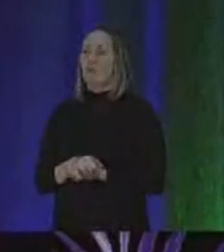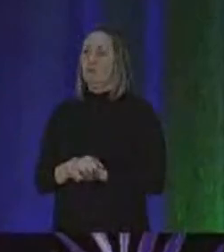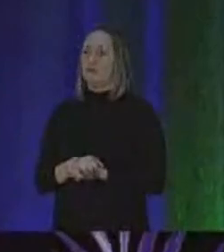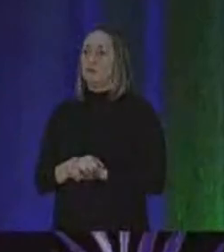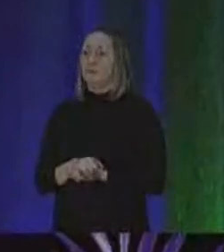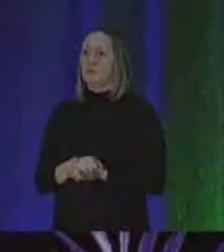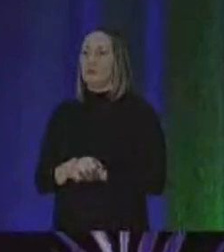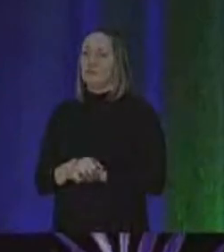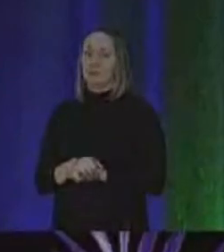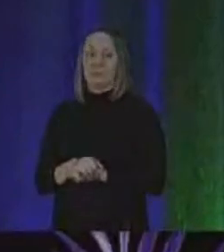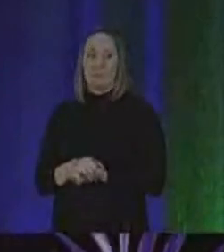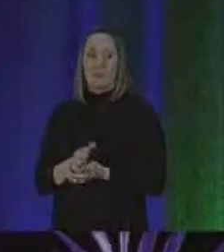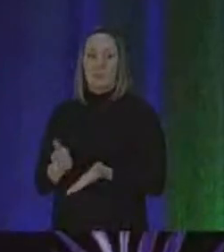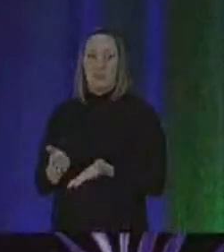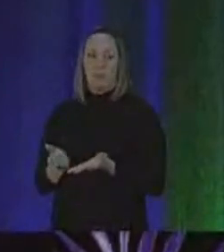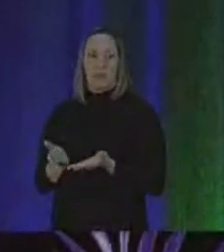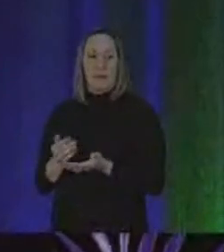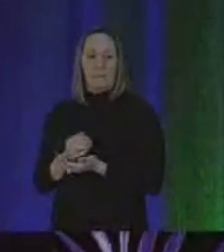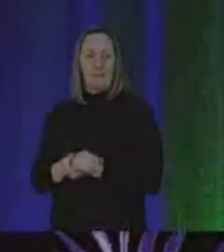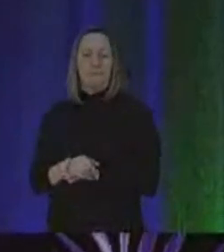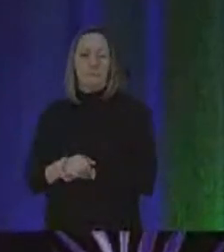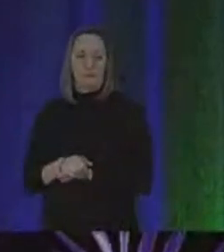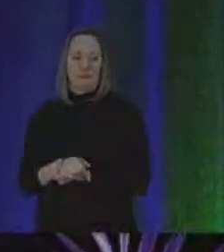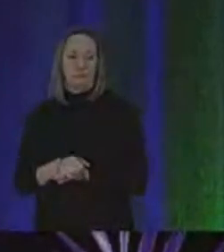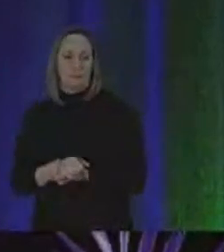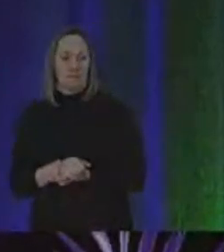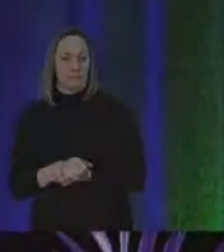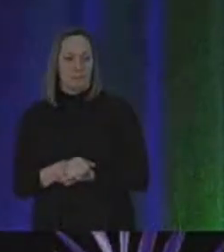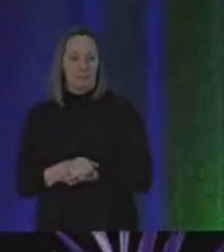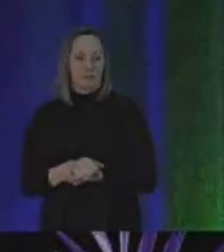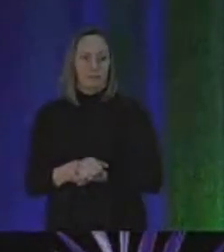Maybe bump it up a little bit. Cool.